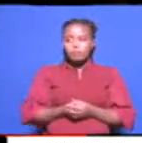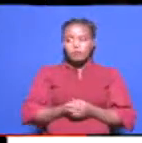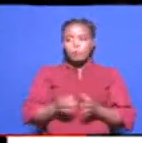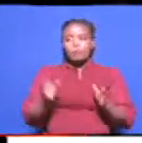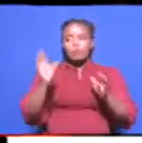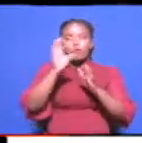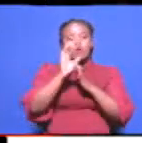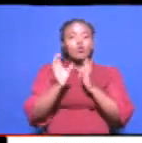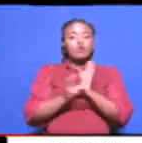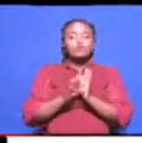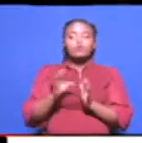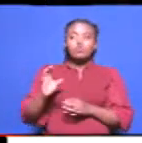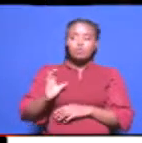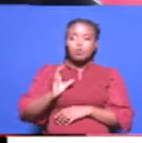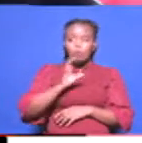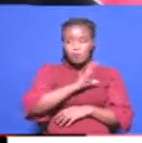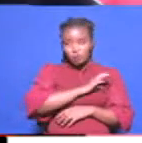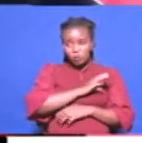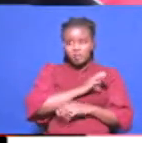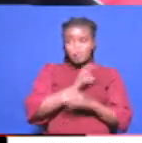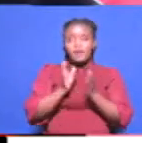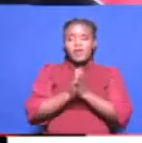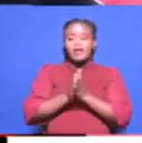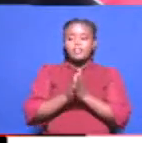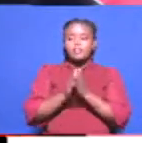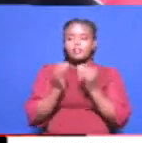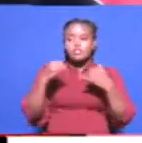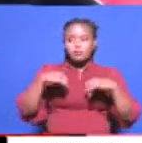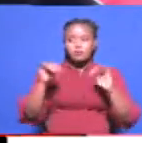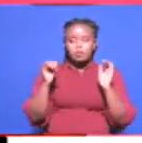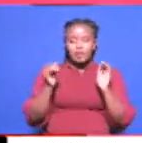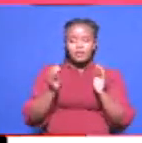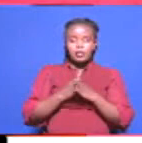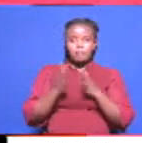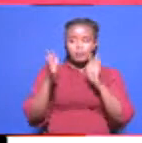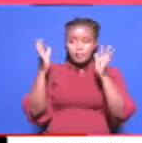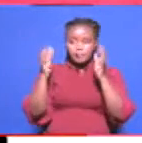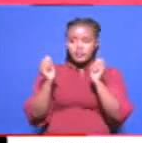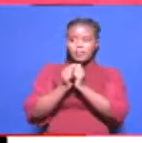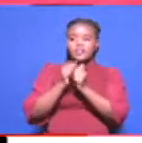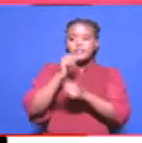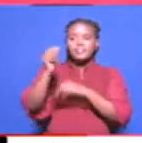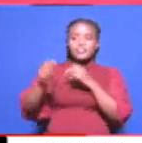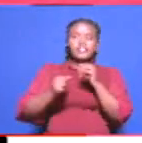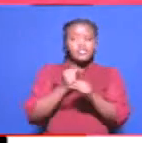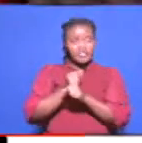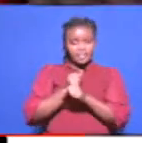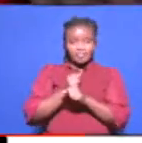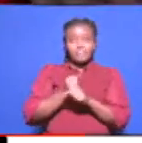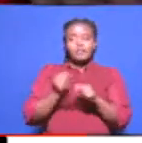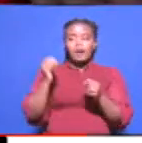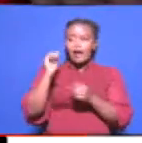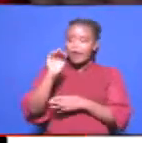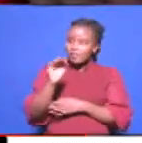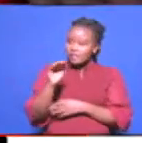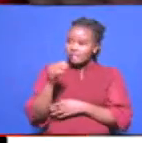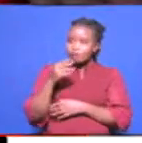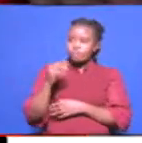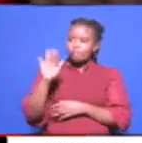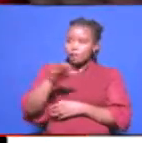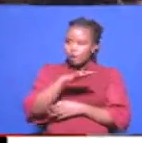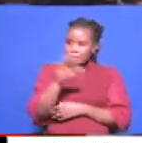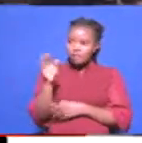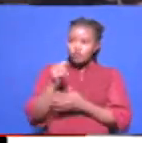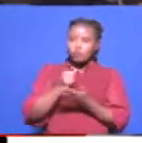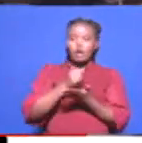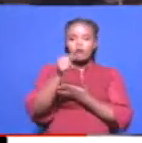and independent offices are celebrating their 10th year anniversary with a call on Parliament to allocate them more money.